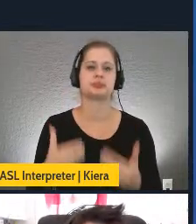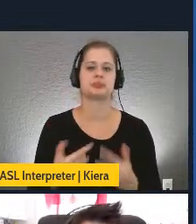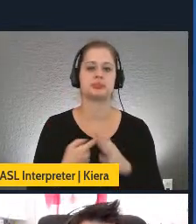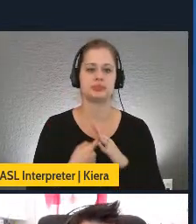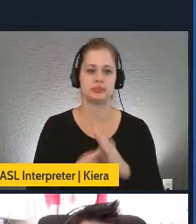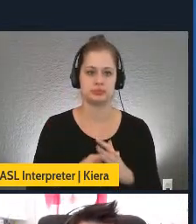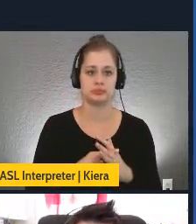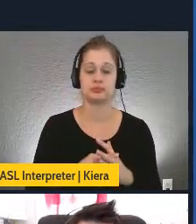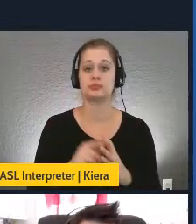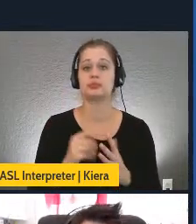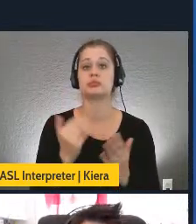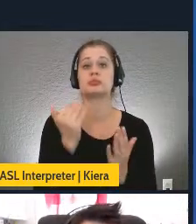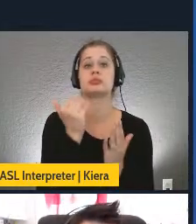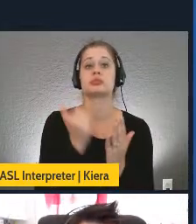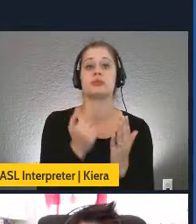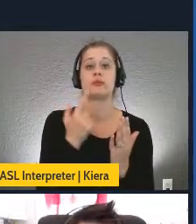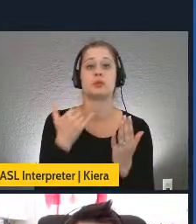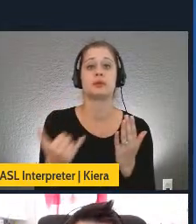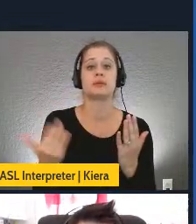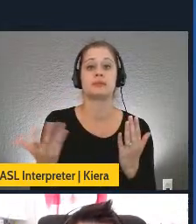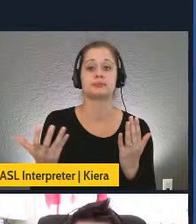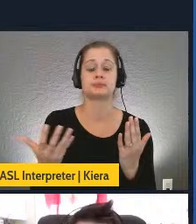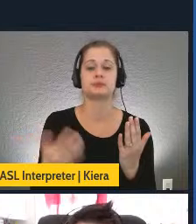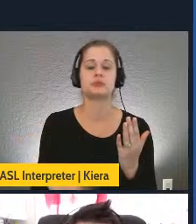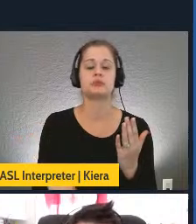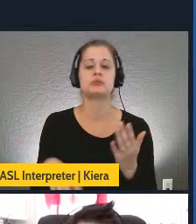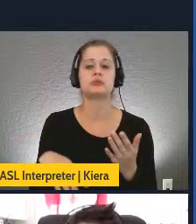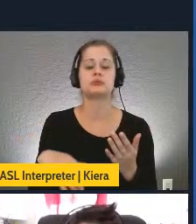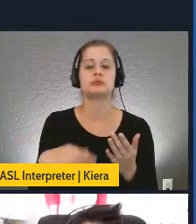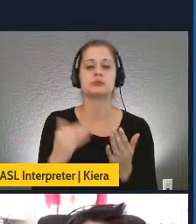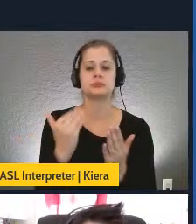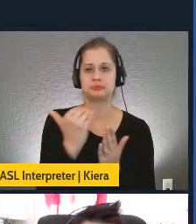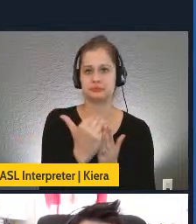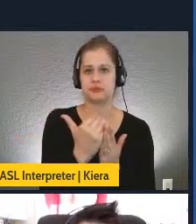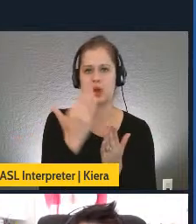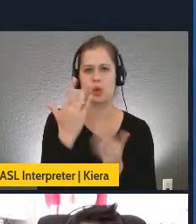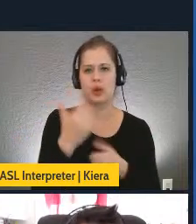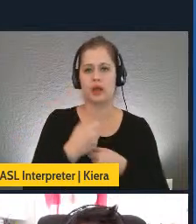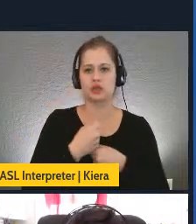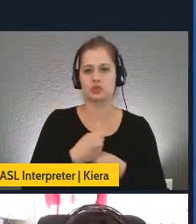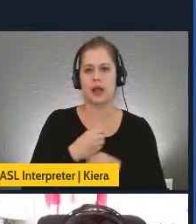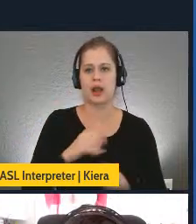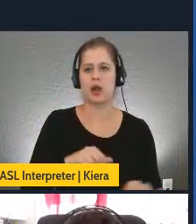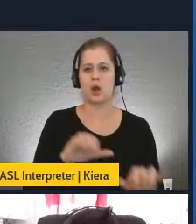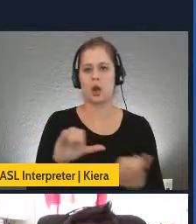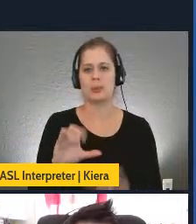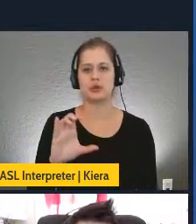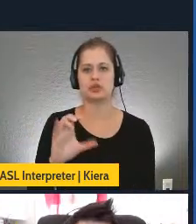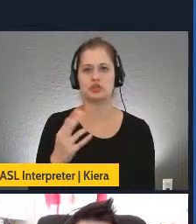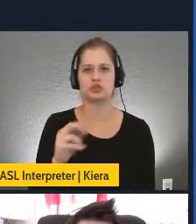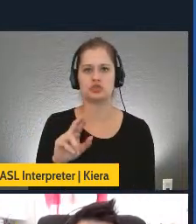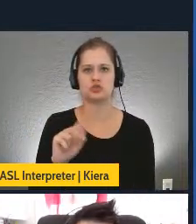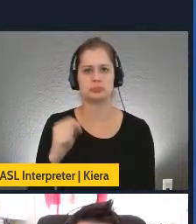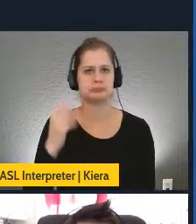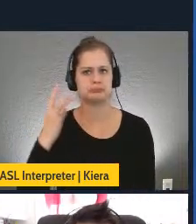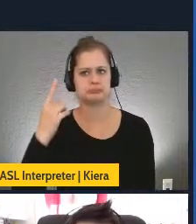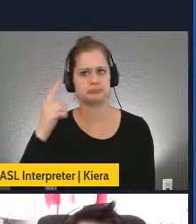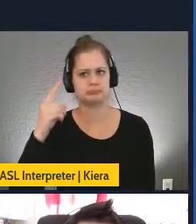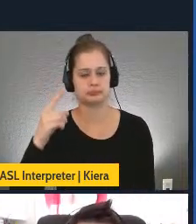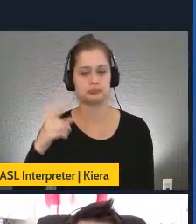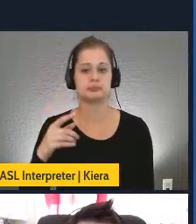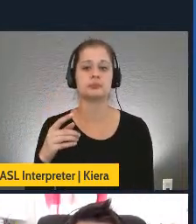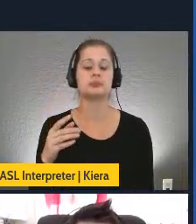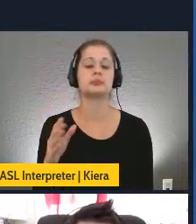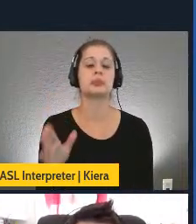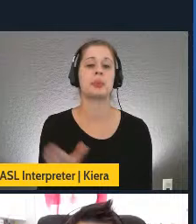The agenda for today is the following. Why creating a common chart in the first place? Then two